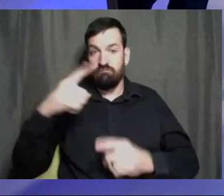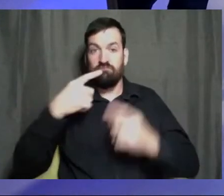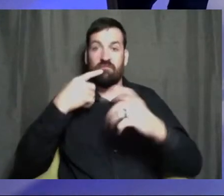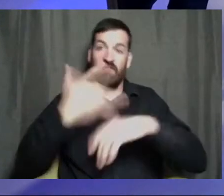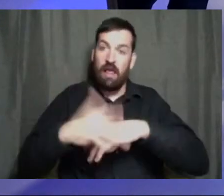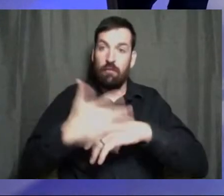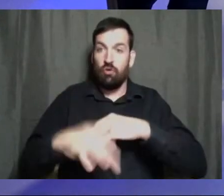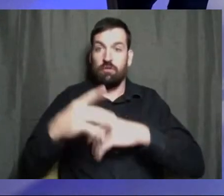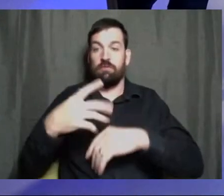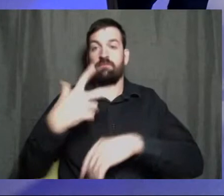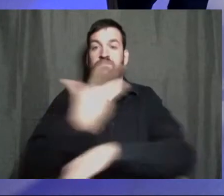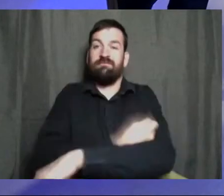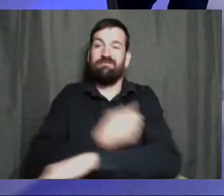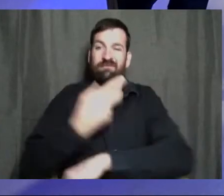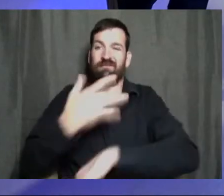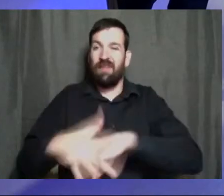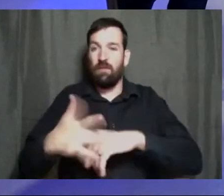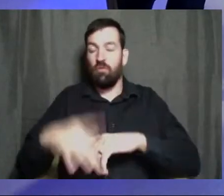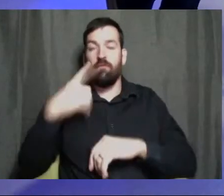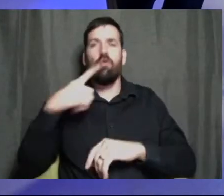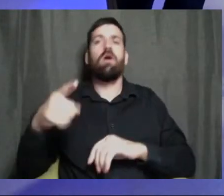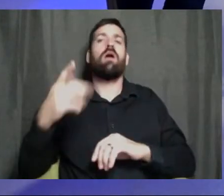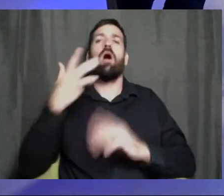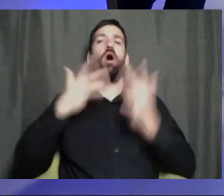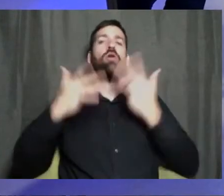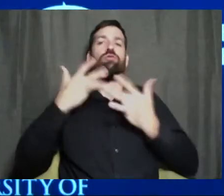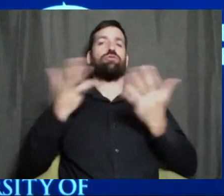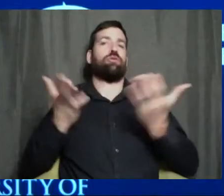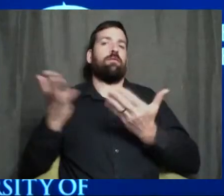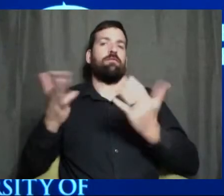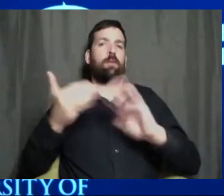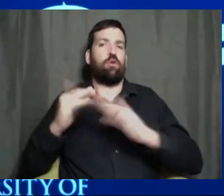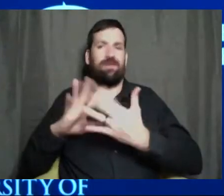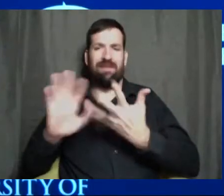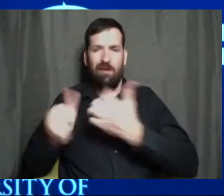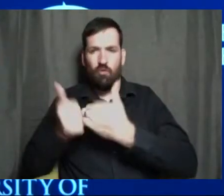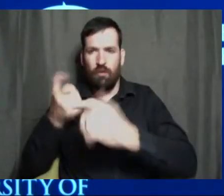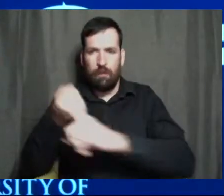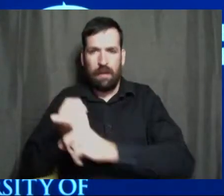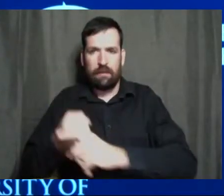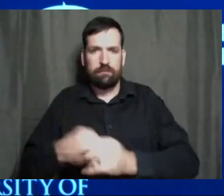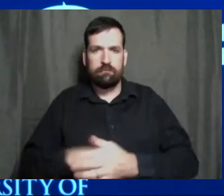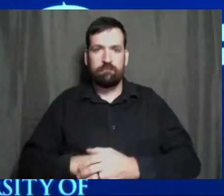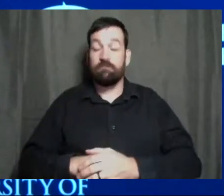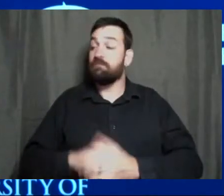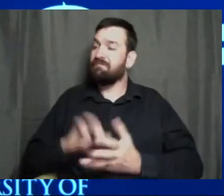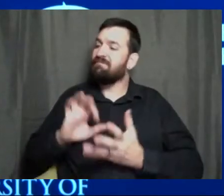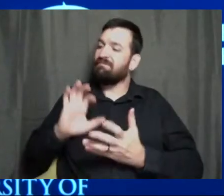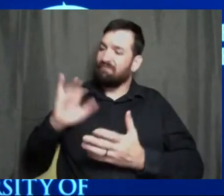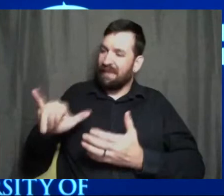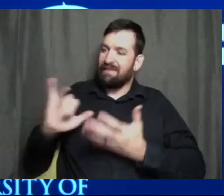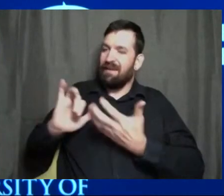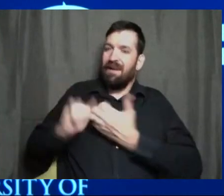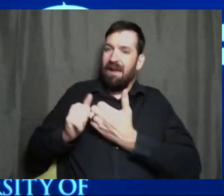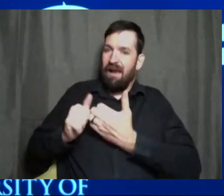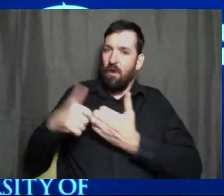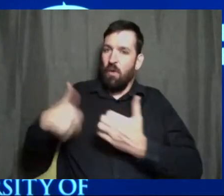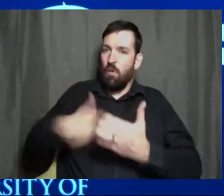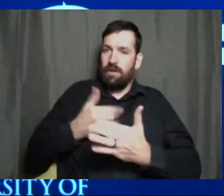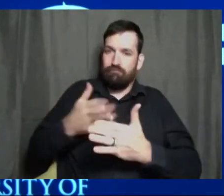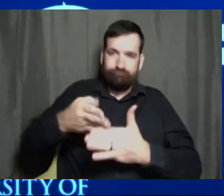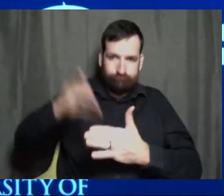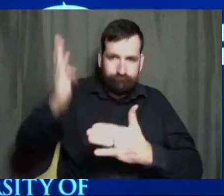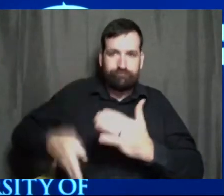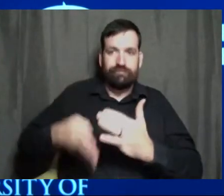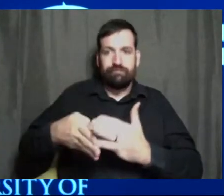on underserved communities that this is now available? This is how we reach the end of the pandemic, by vaccinating people. Mm-hmm. So the